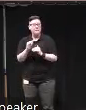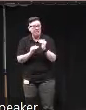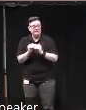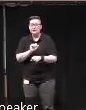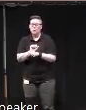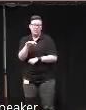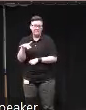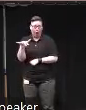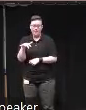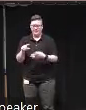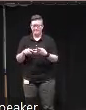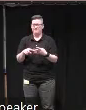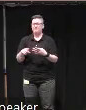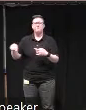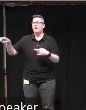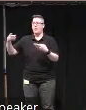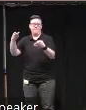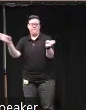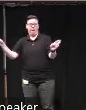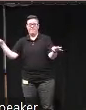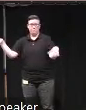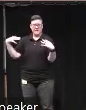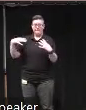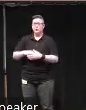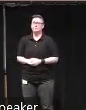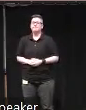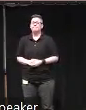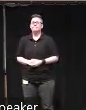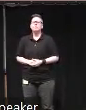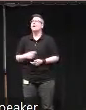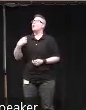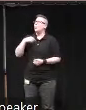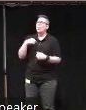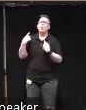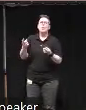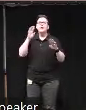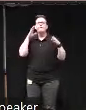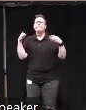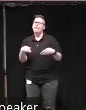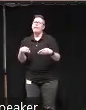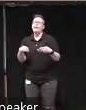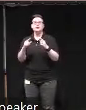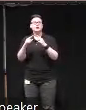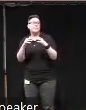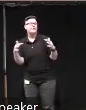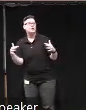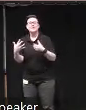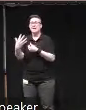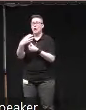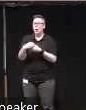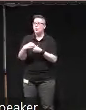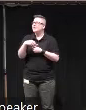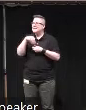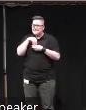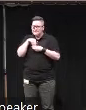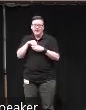And the public perception. We have focused a lot on diversity and inclusion